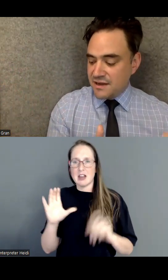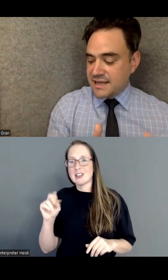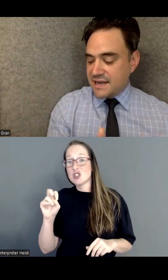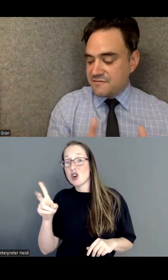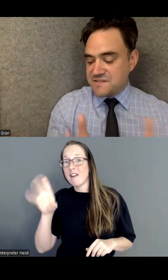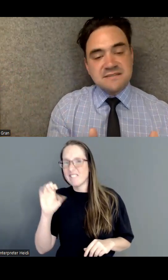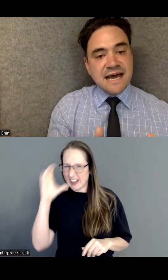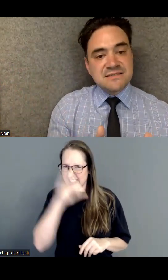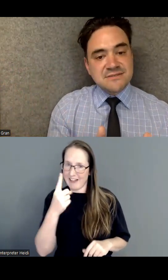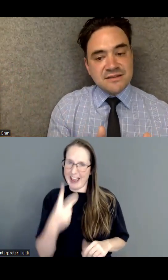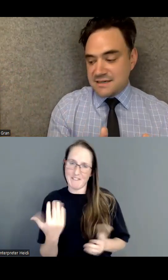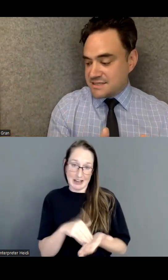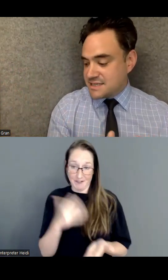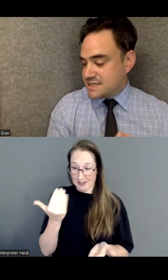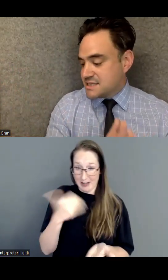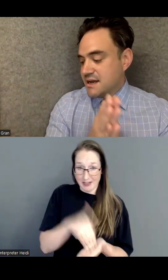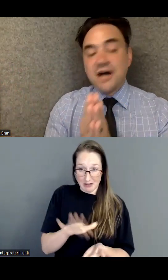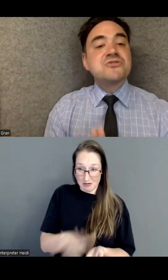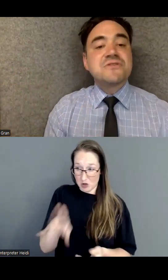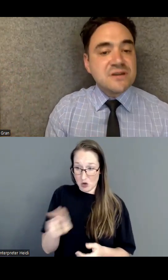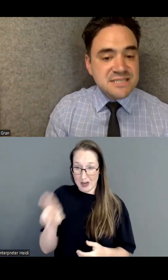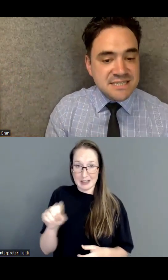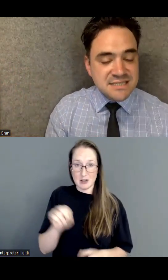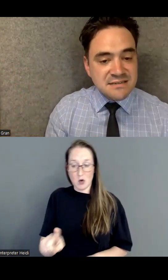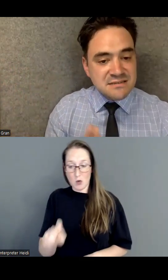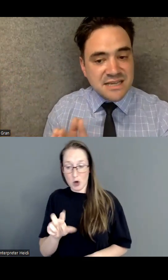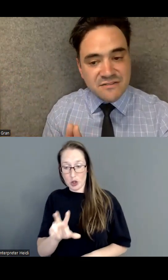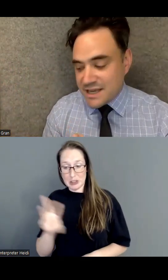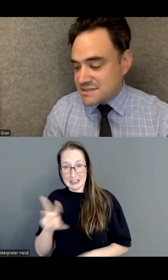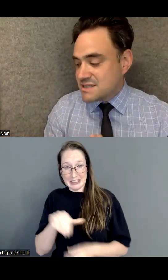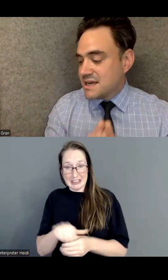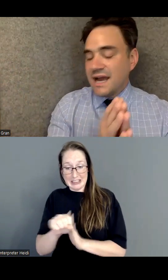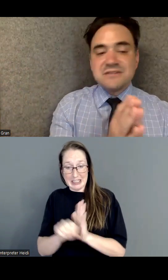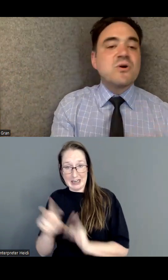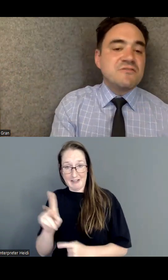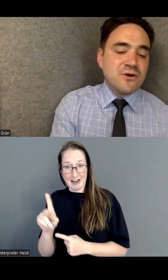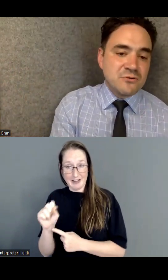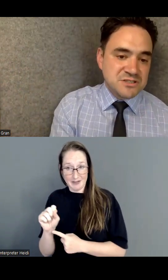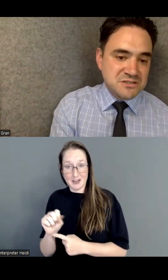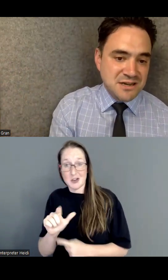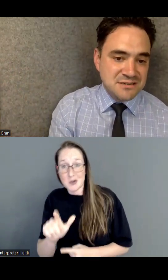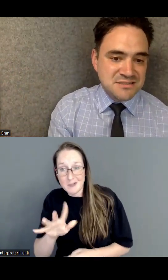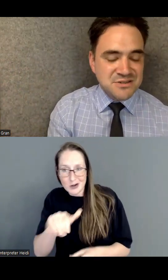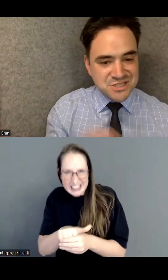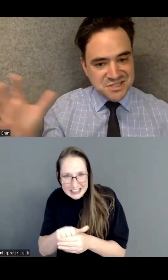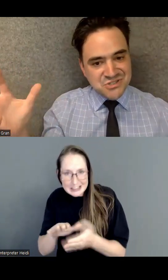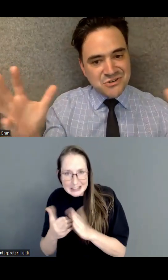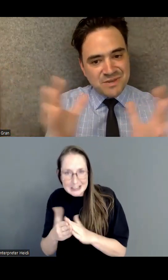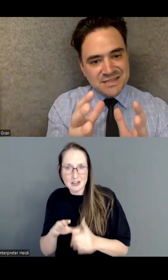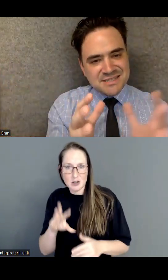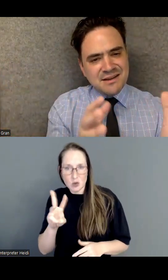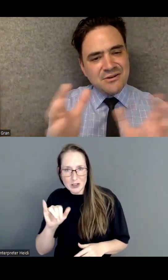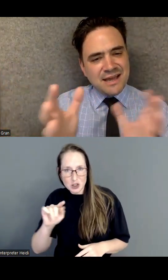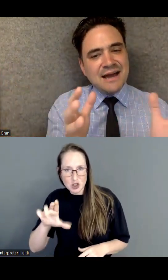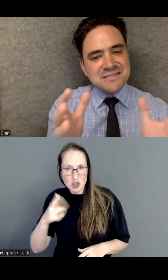half, again, 15,000 throughout the United States, 136 in the state of Kansas, and 24 in Wichita. So just to zoom